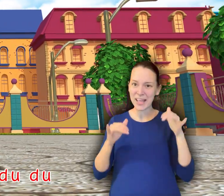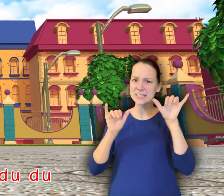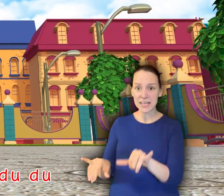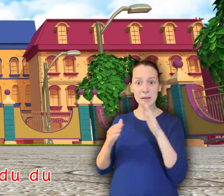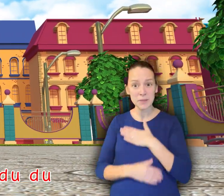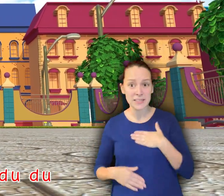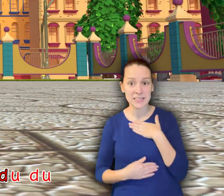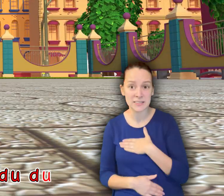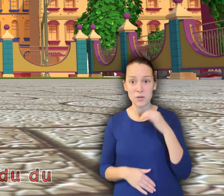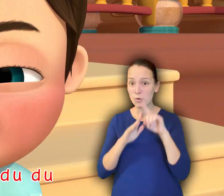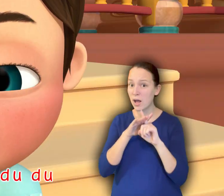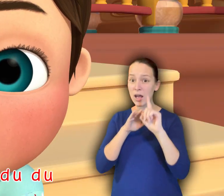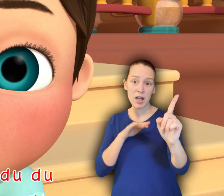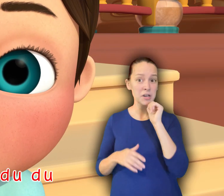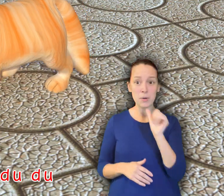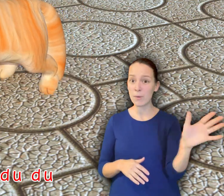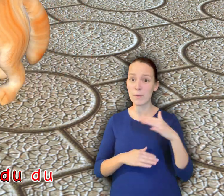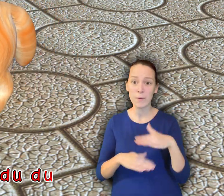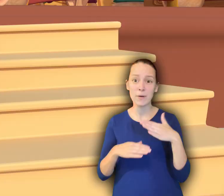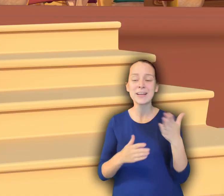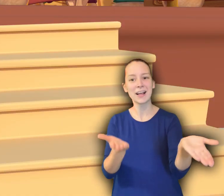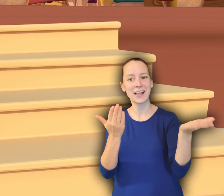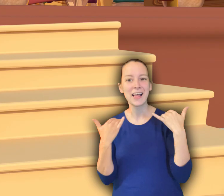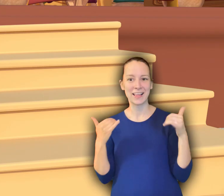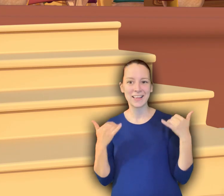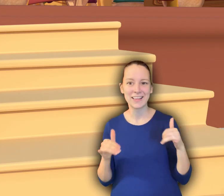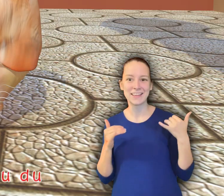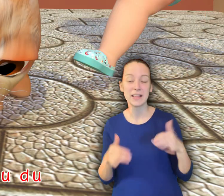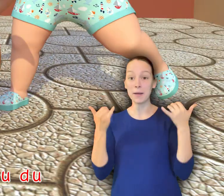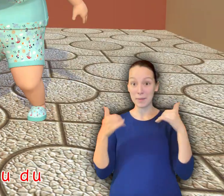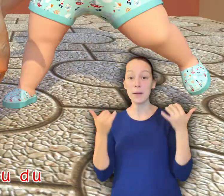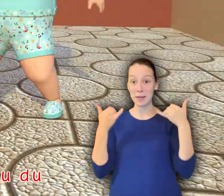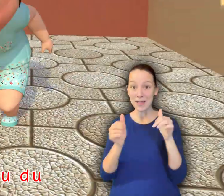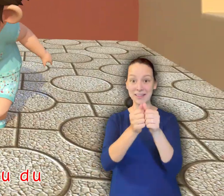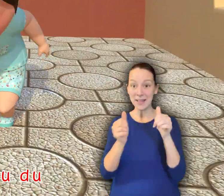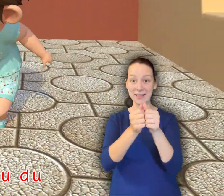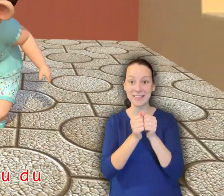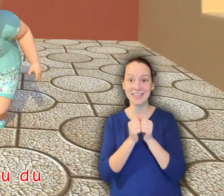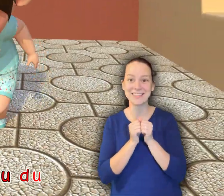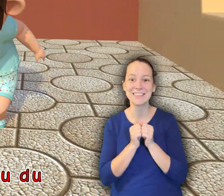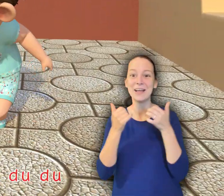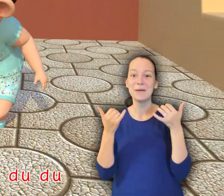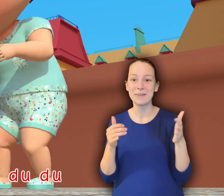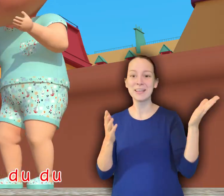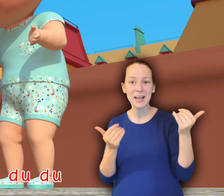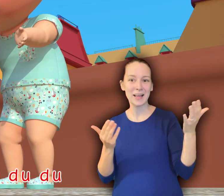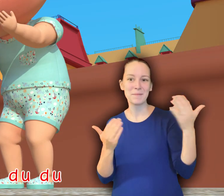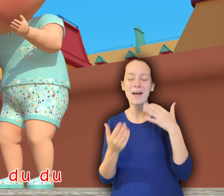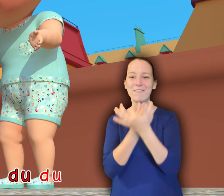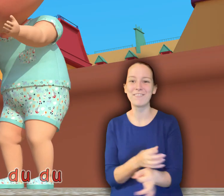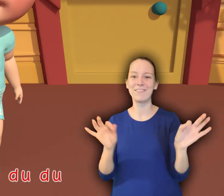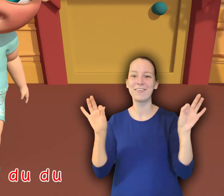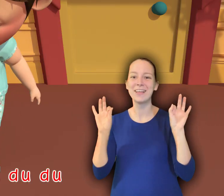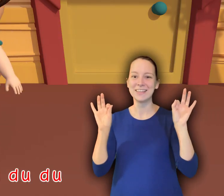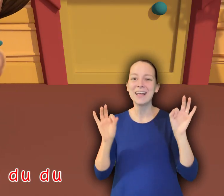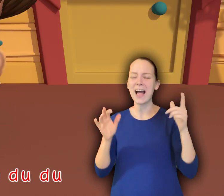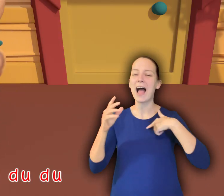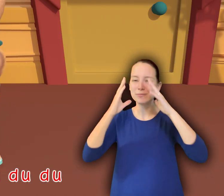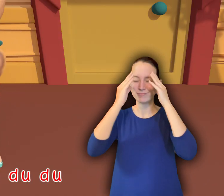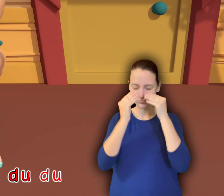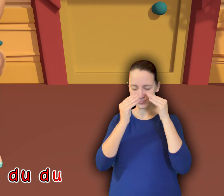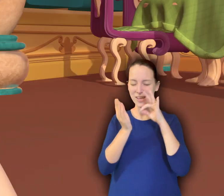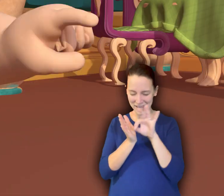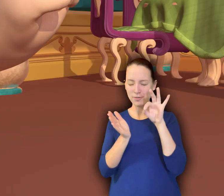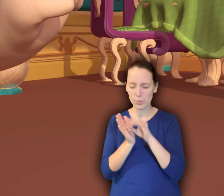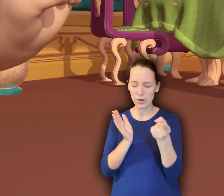play won't you stay don't run away come and play play with me for while free